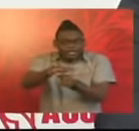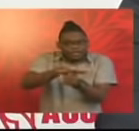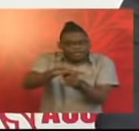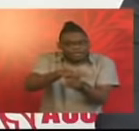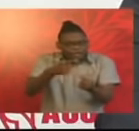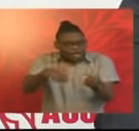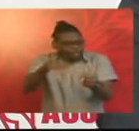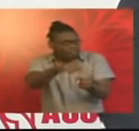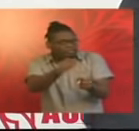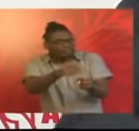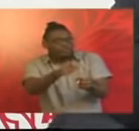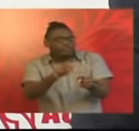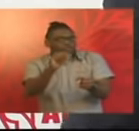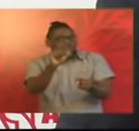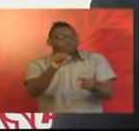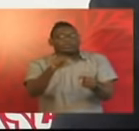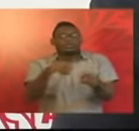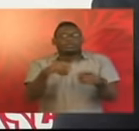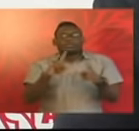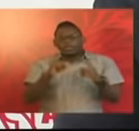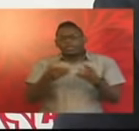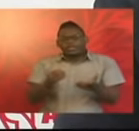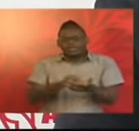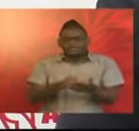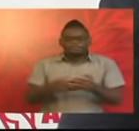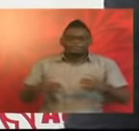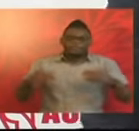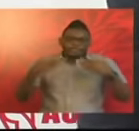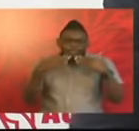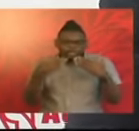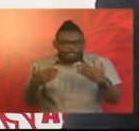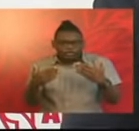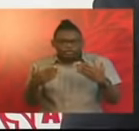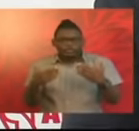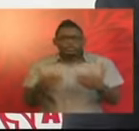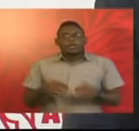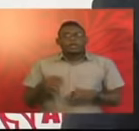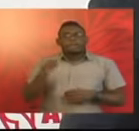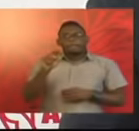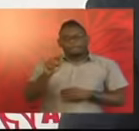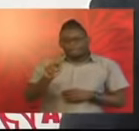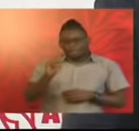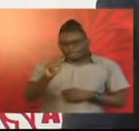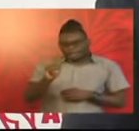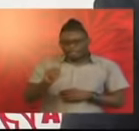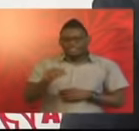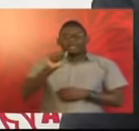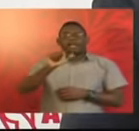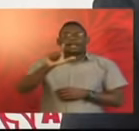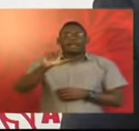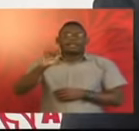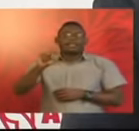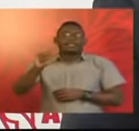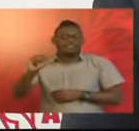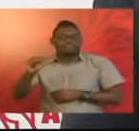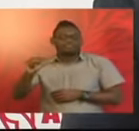morning. Thank you, Mr. Al Alexander, Ministry of Health Corporate